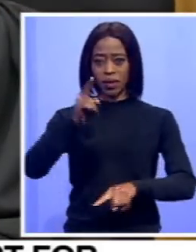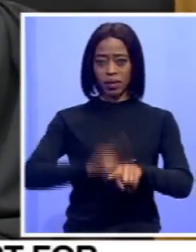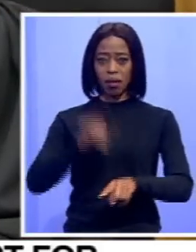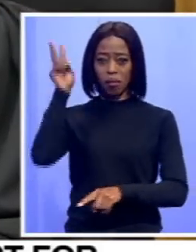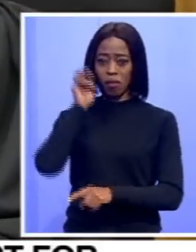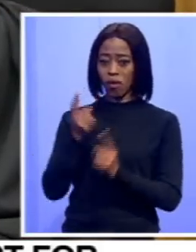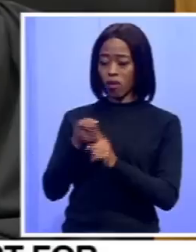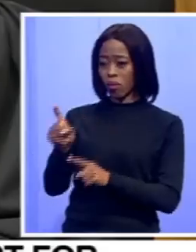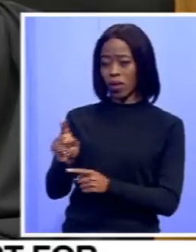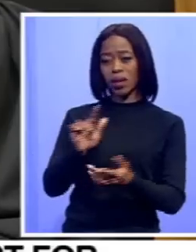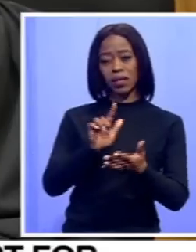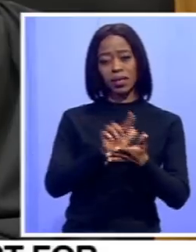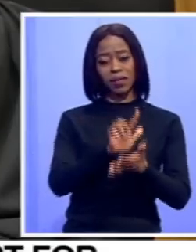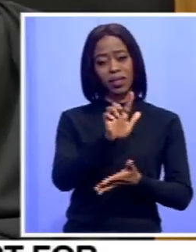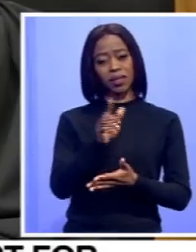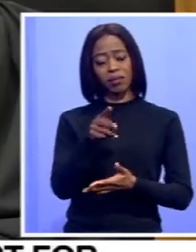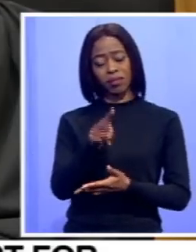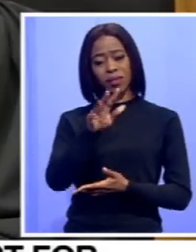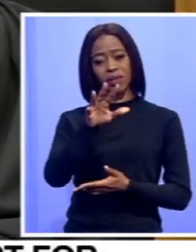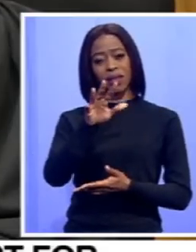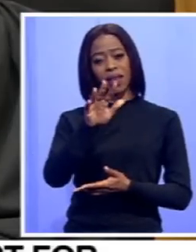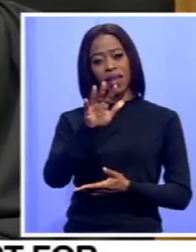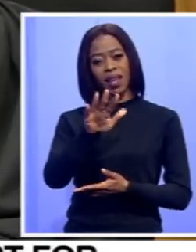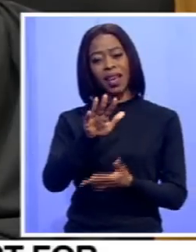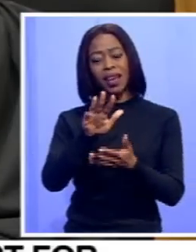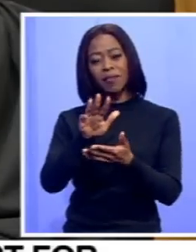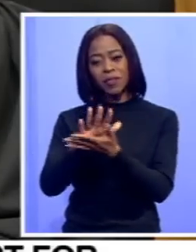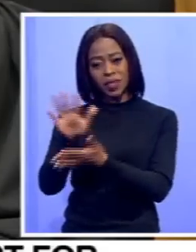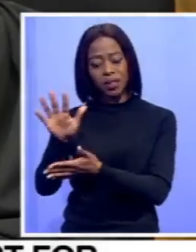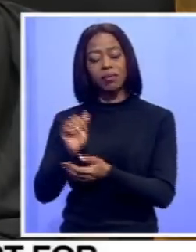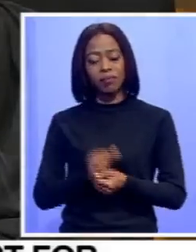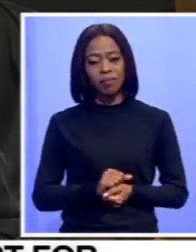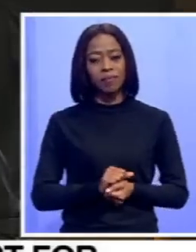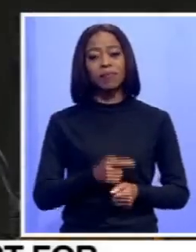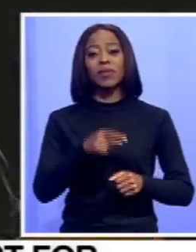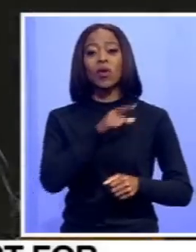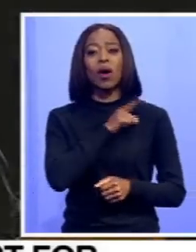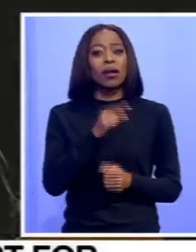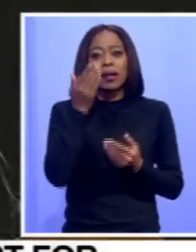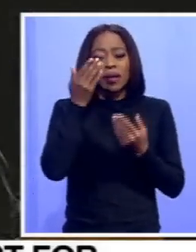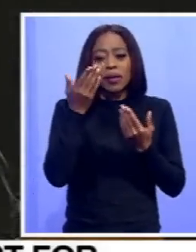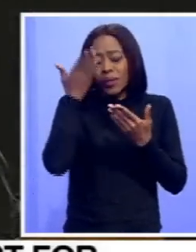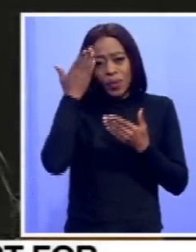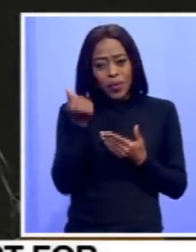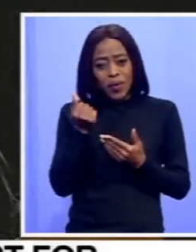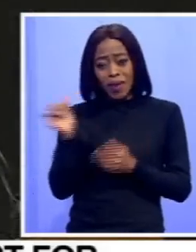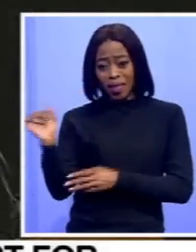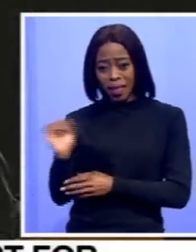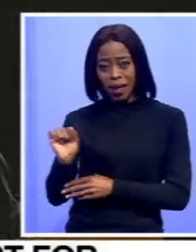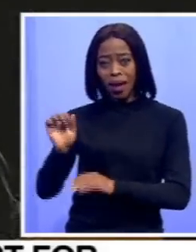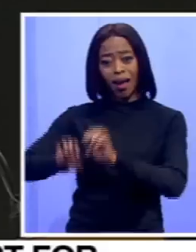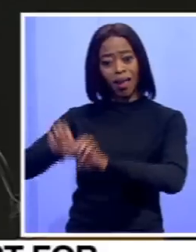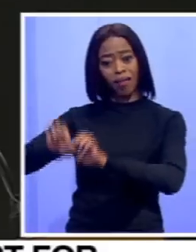complainant was around 17H15. Sub 24, he still did not know whether the accused vehicle had undergone the